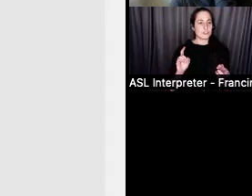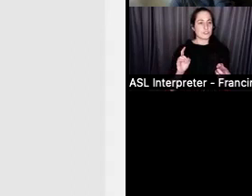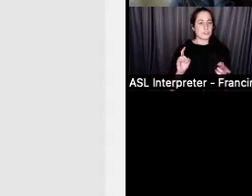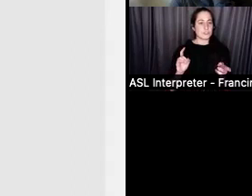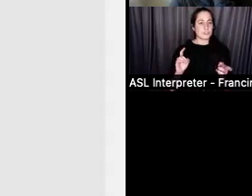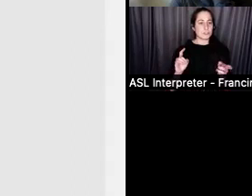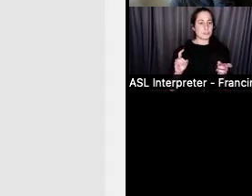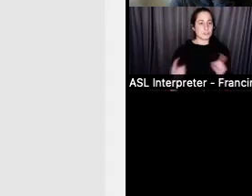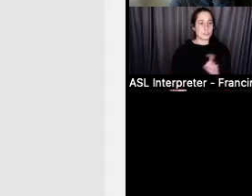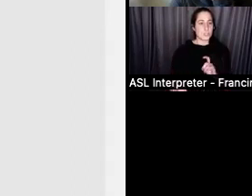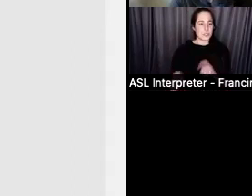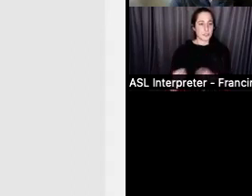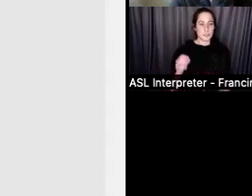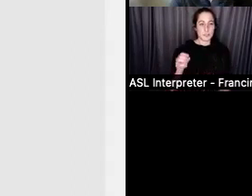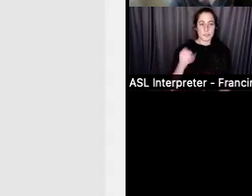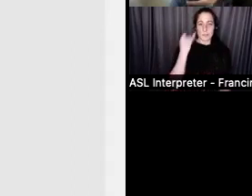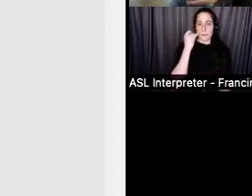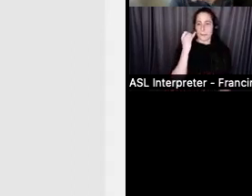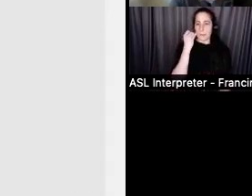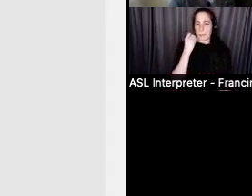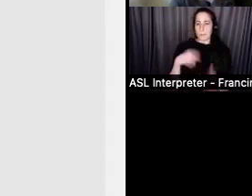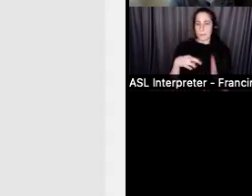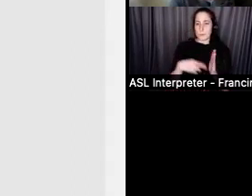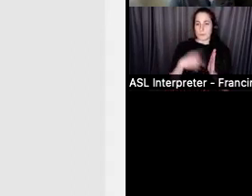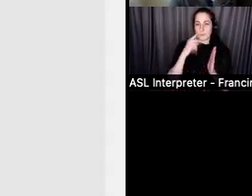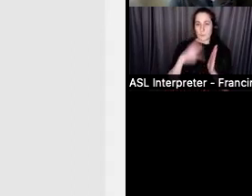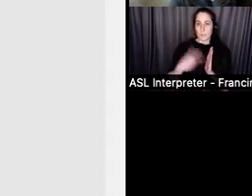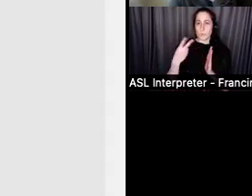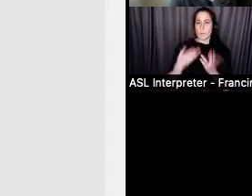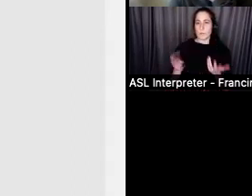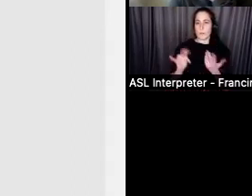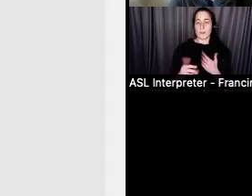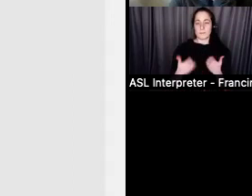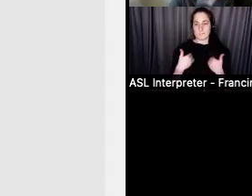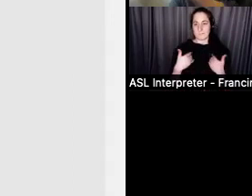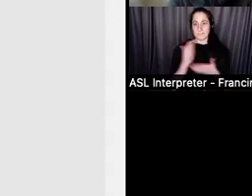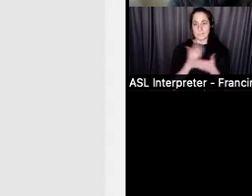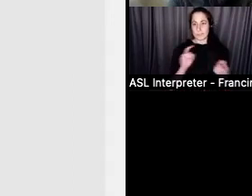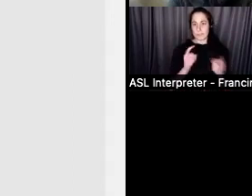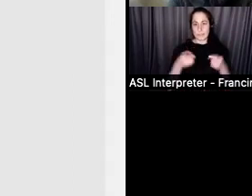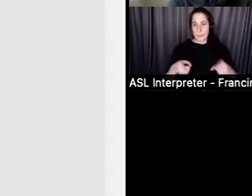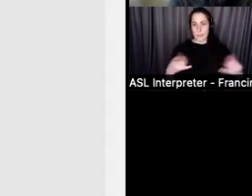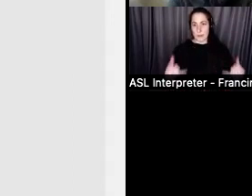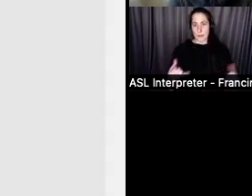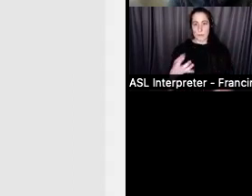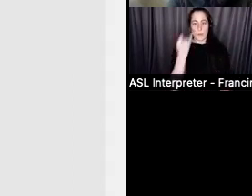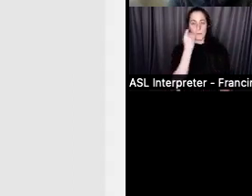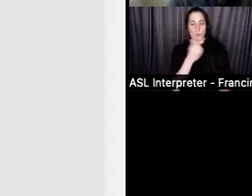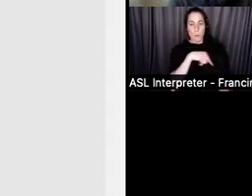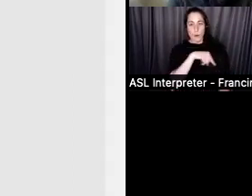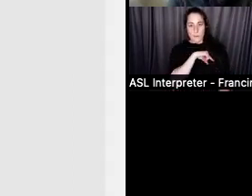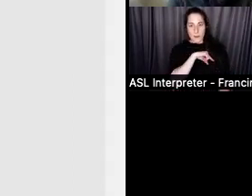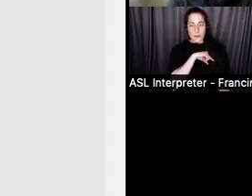Medicaid, Medicare enrolled duals thing that's going through some transitions. But so in order to qualify at all, eligible at